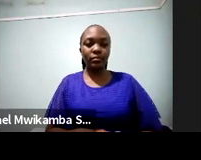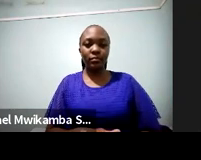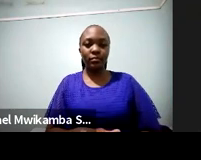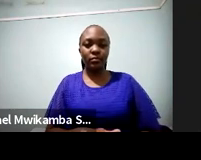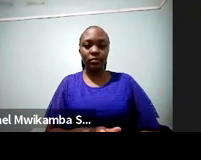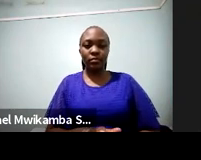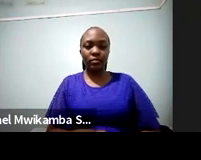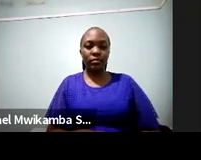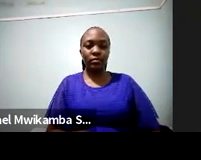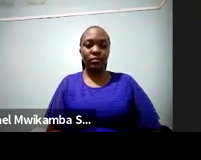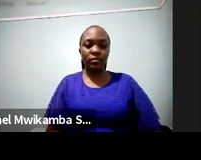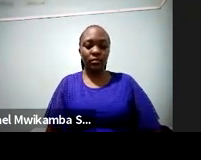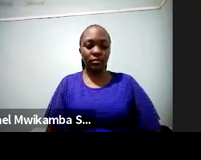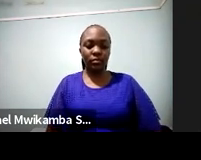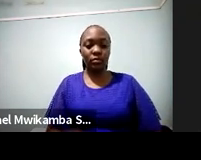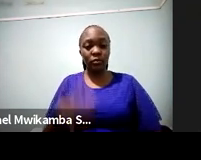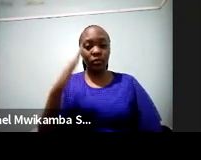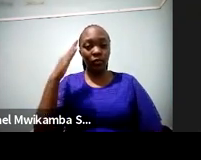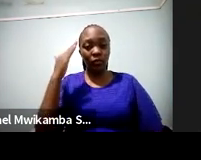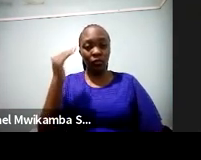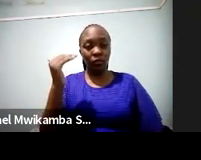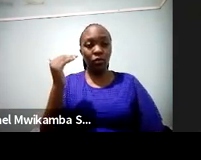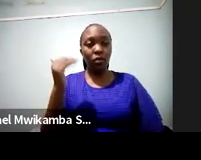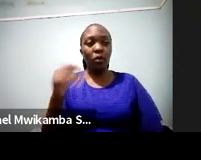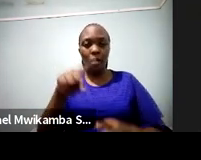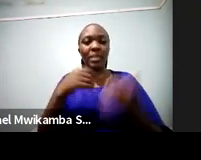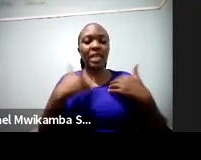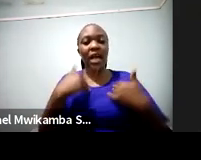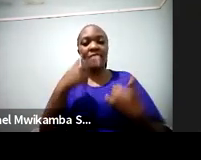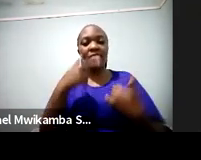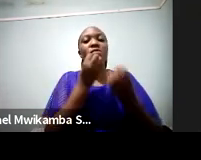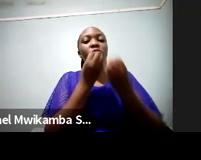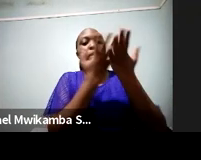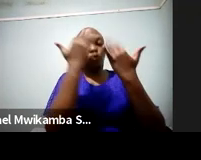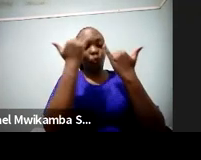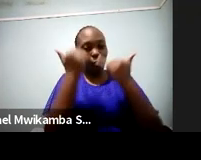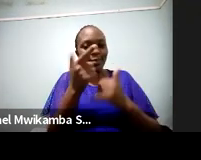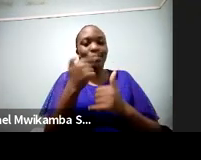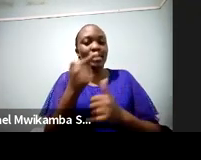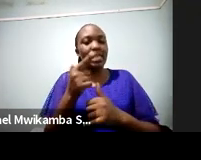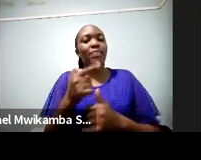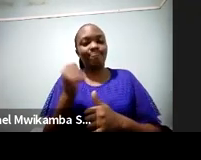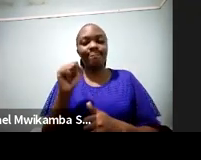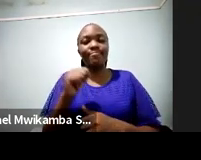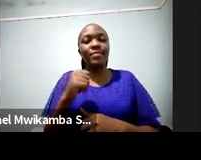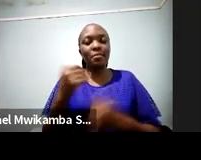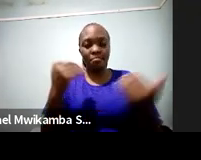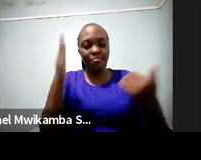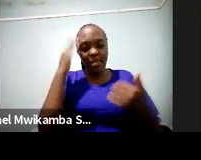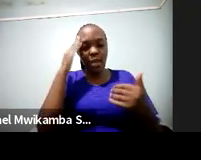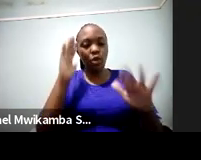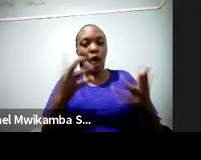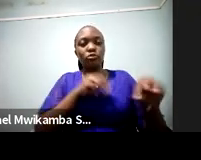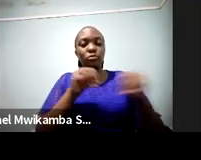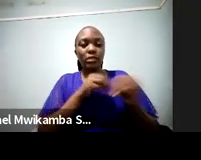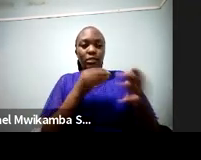at least we can say we are financially literate and we have an idea how to manage our resources. So educating yourself on these topics or